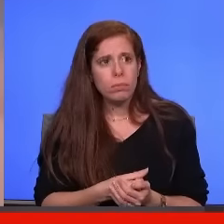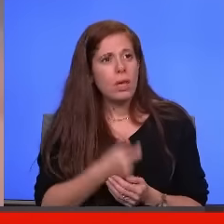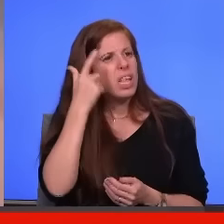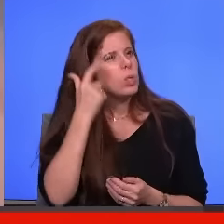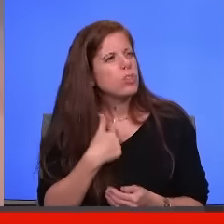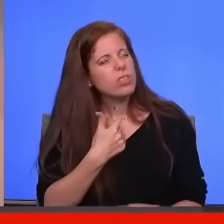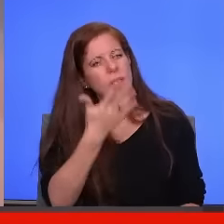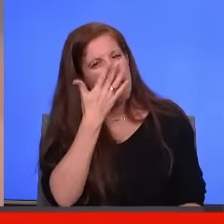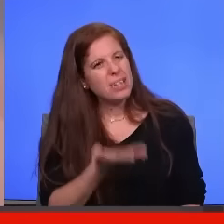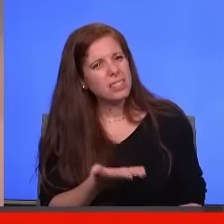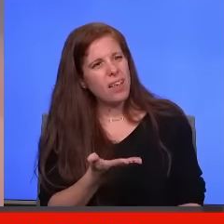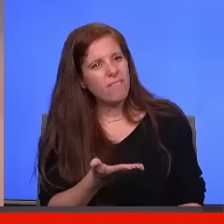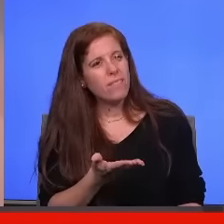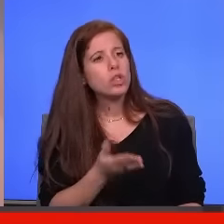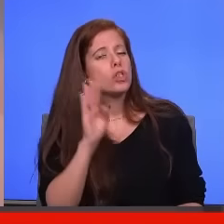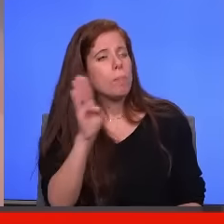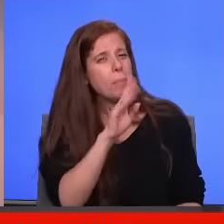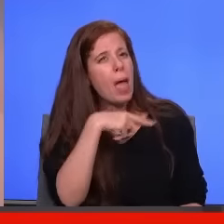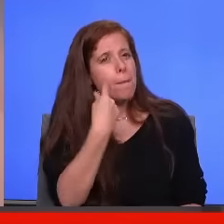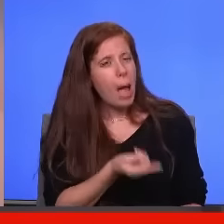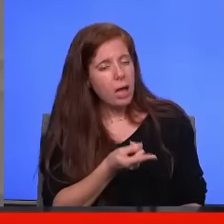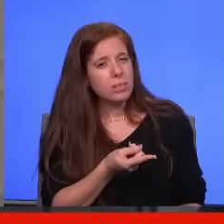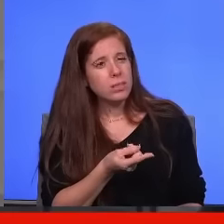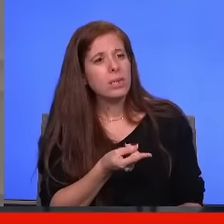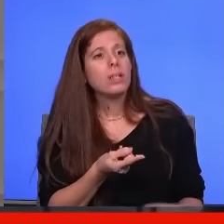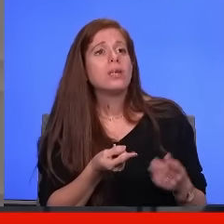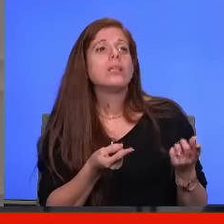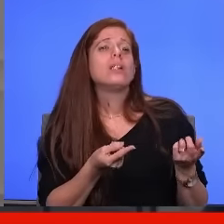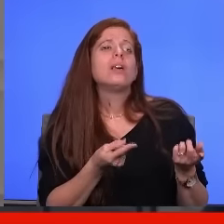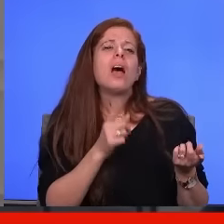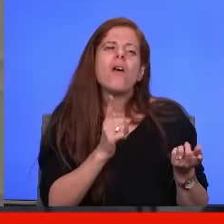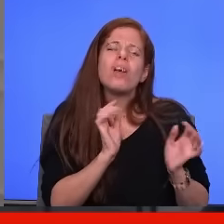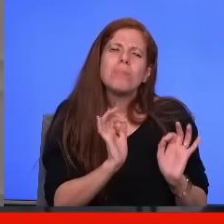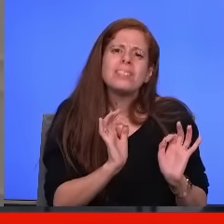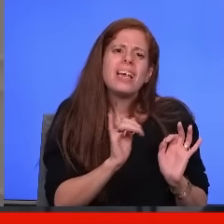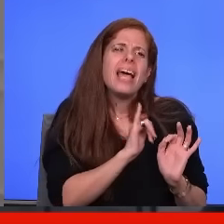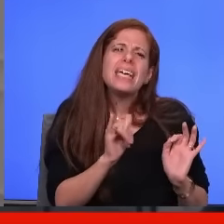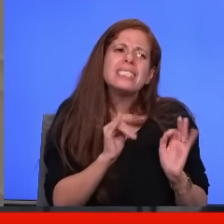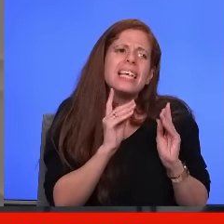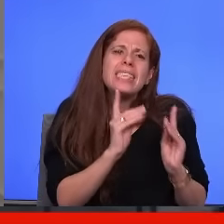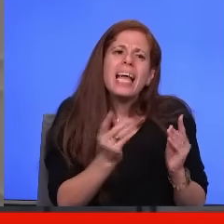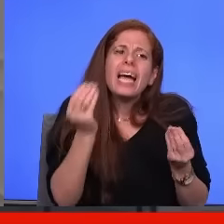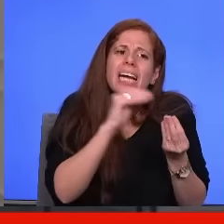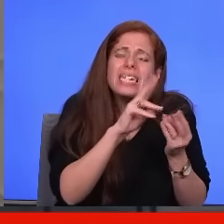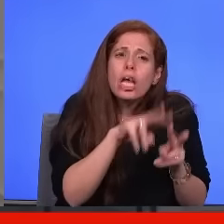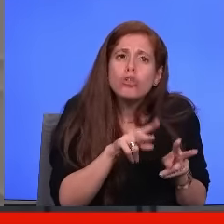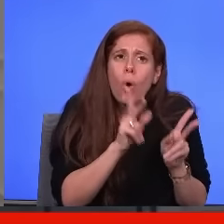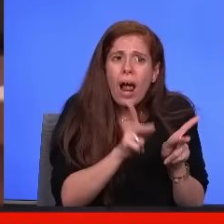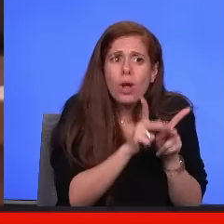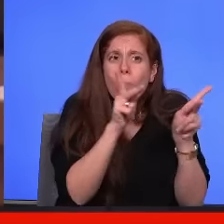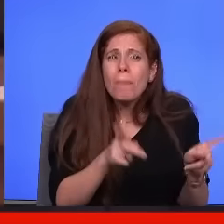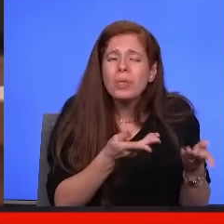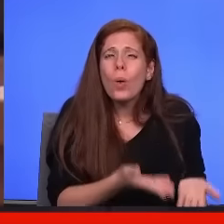disappointing that Benjamin Netanyahu has said that. But the point is, which other routes is there to seriously resolve